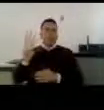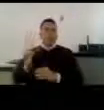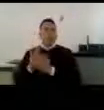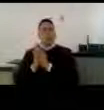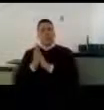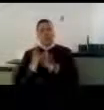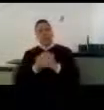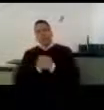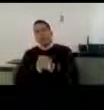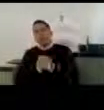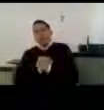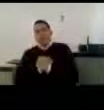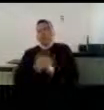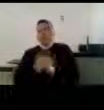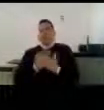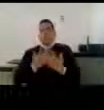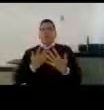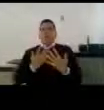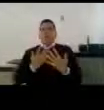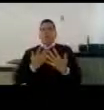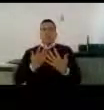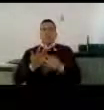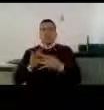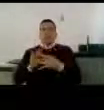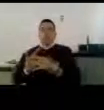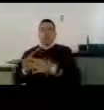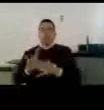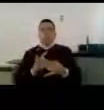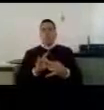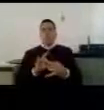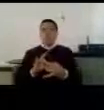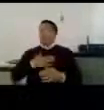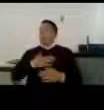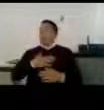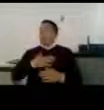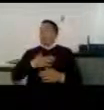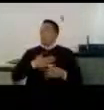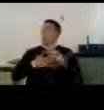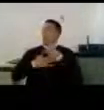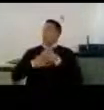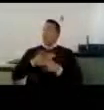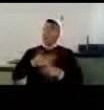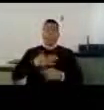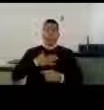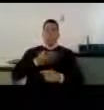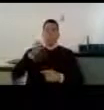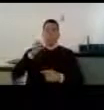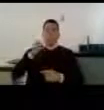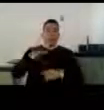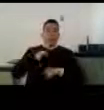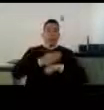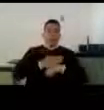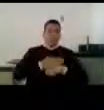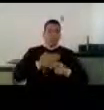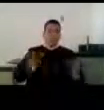be loving and be able to promote. Katrina is my goddaughter. She's here today.